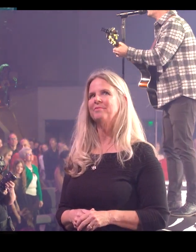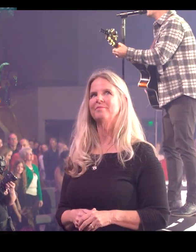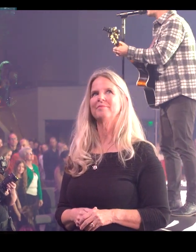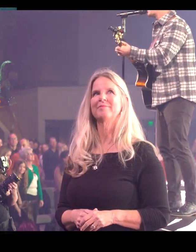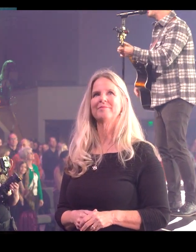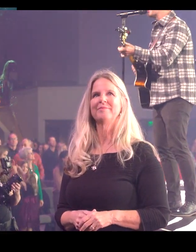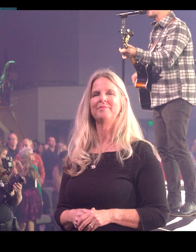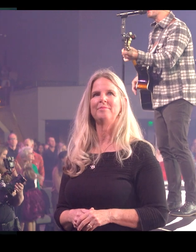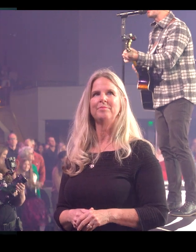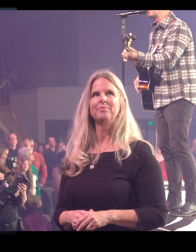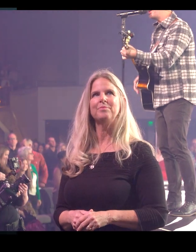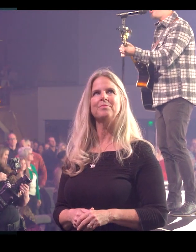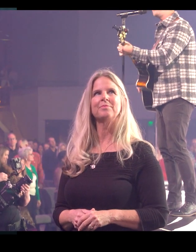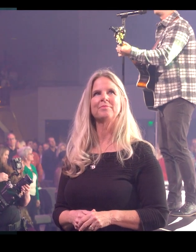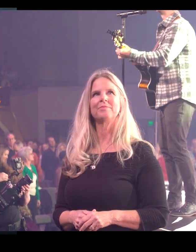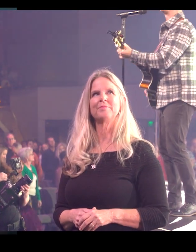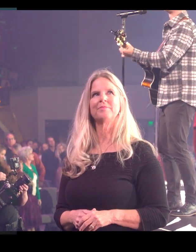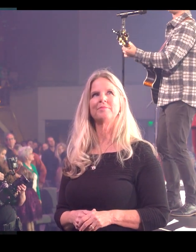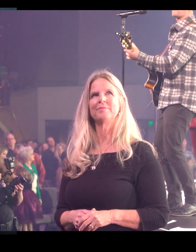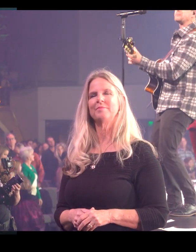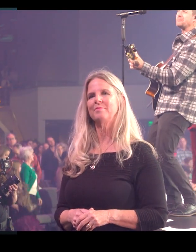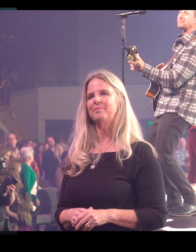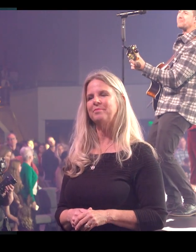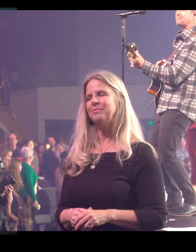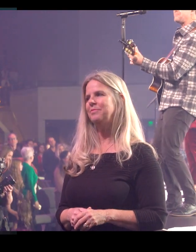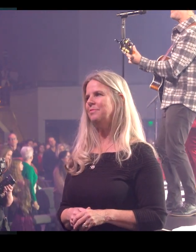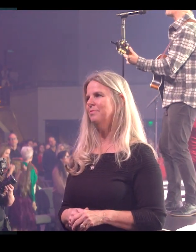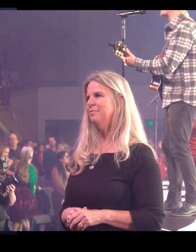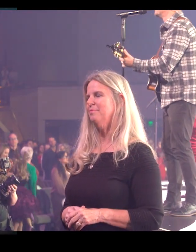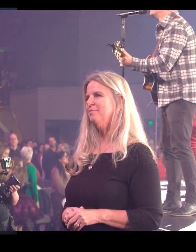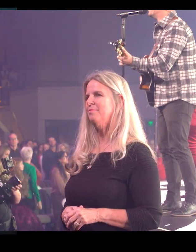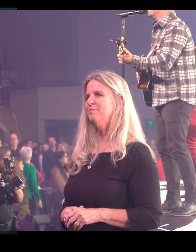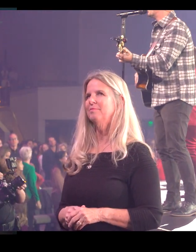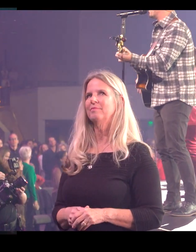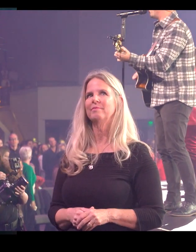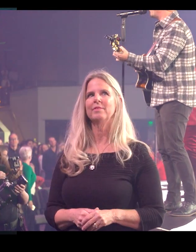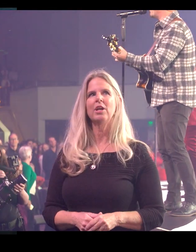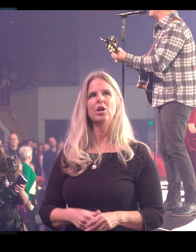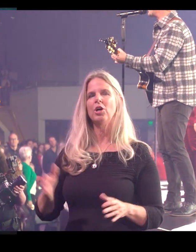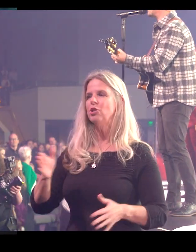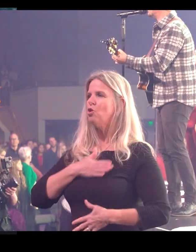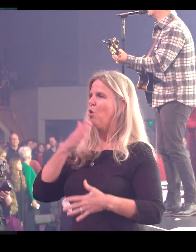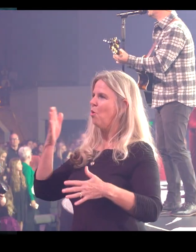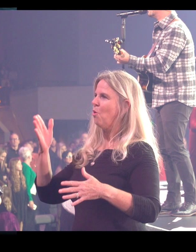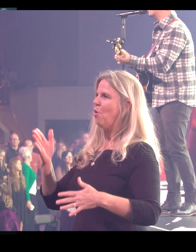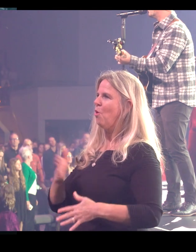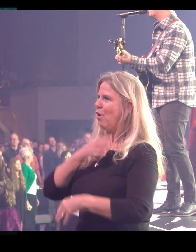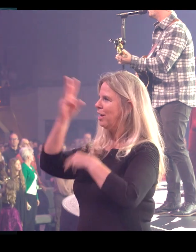Joy to the world, the Savior.